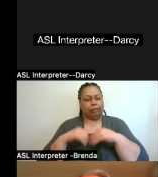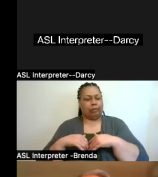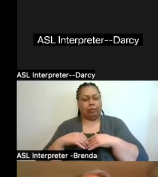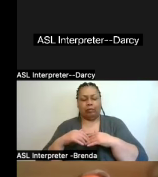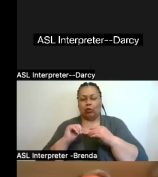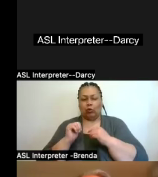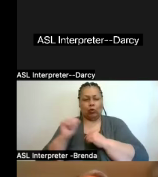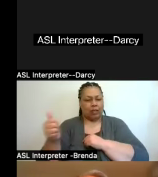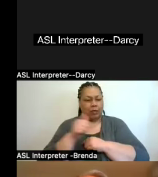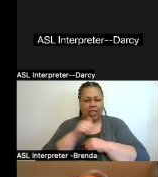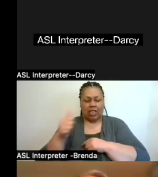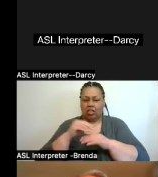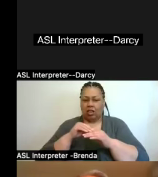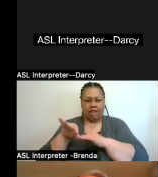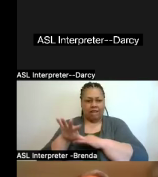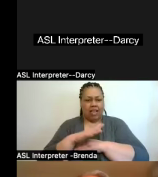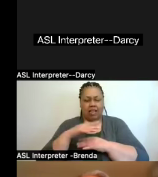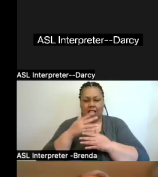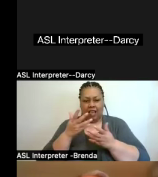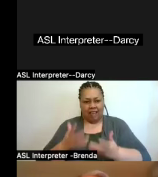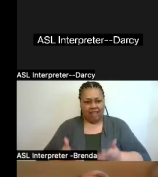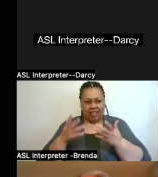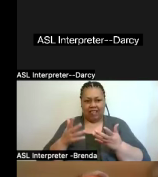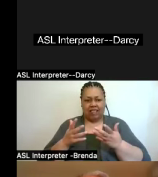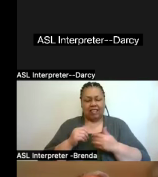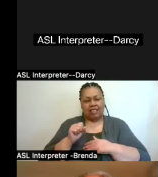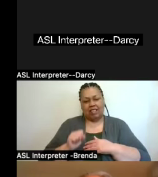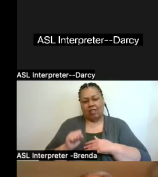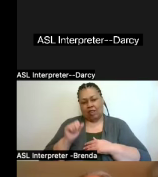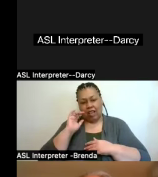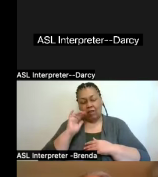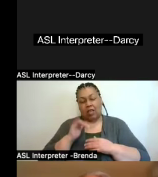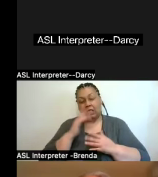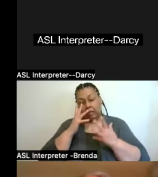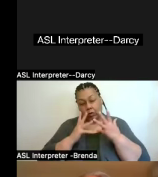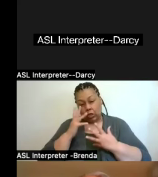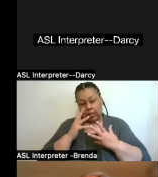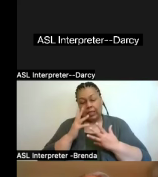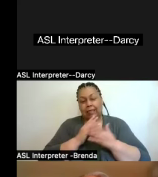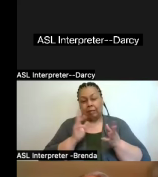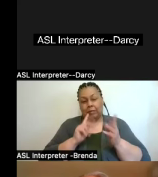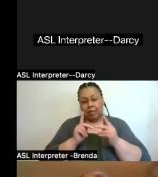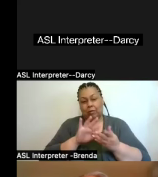around the Southern California, and unfortunately also caused some deaths. Next.